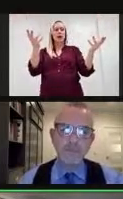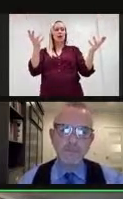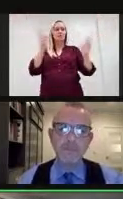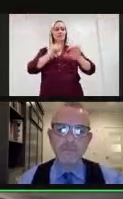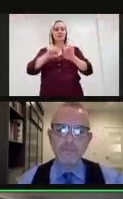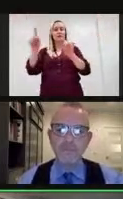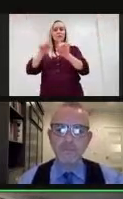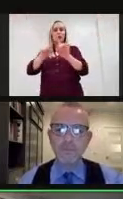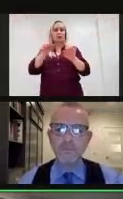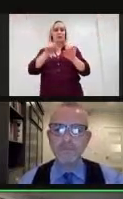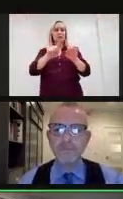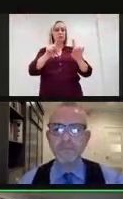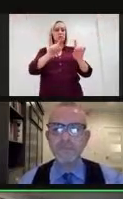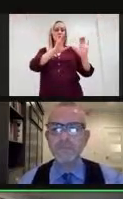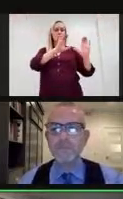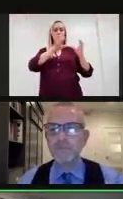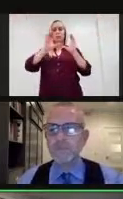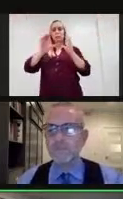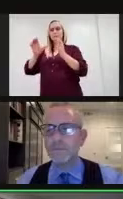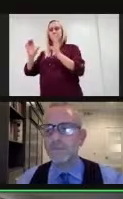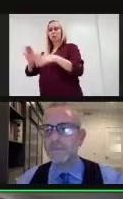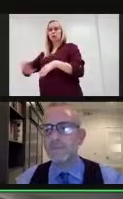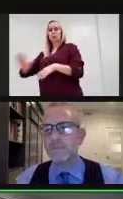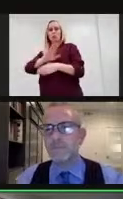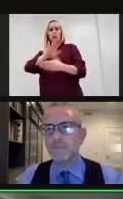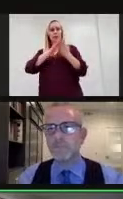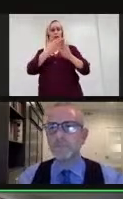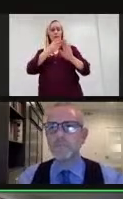different groups in your community